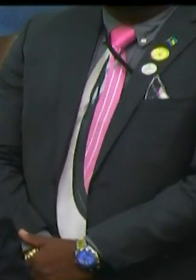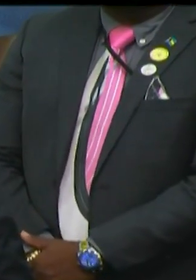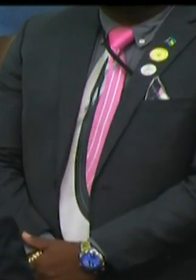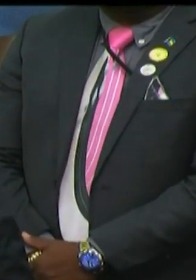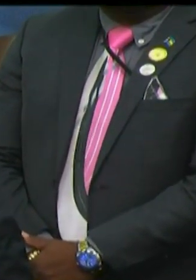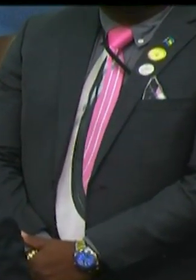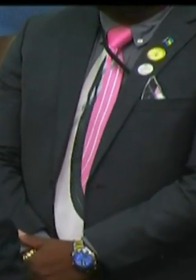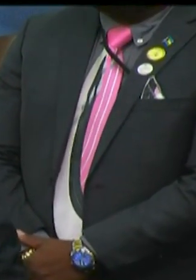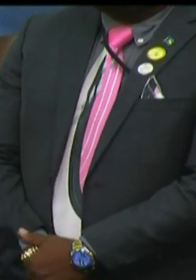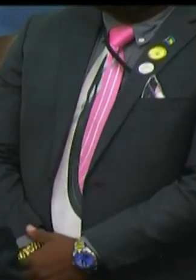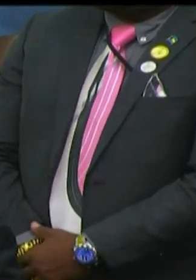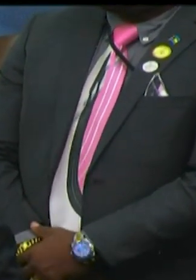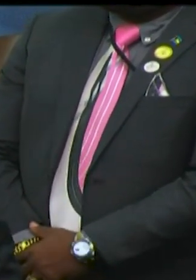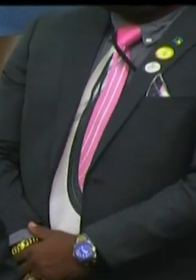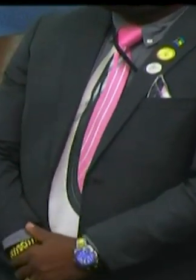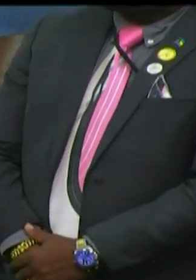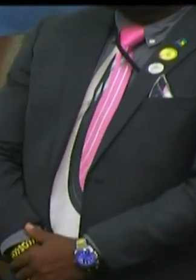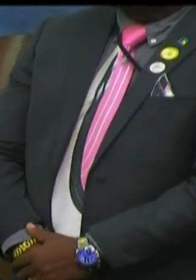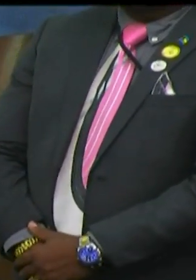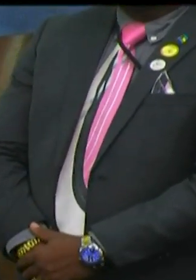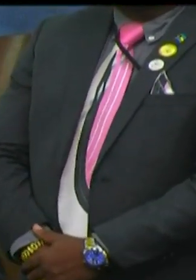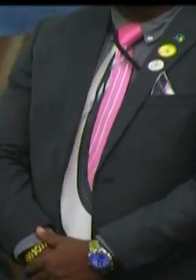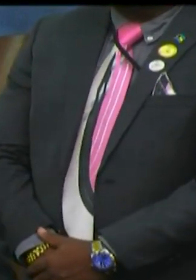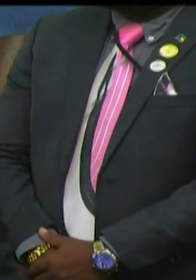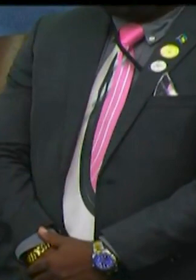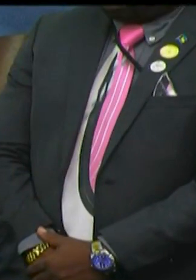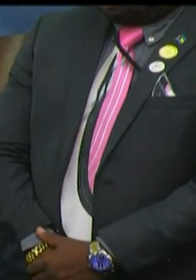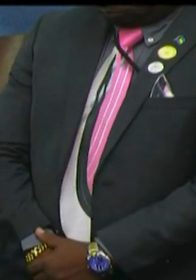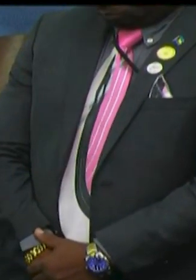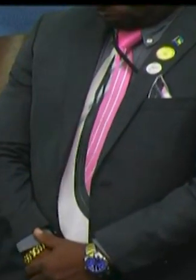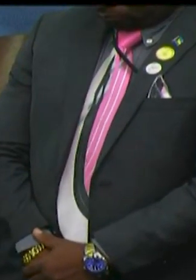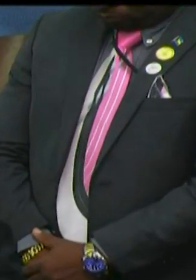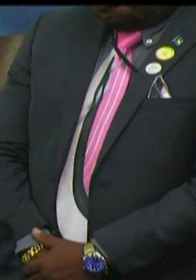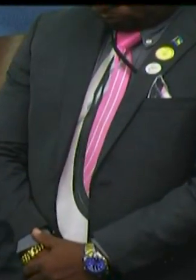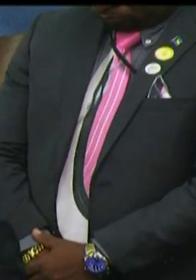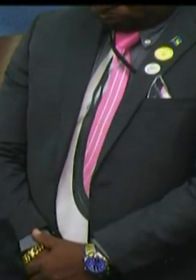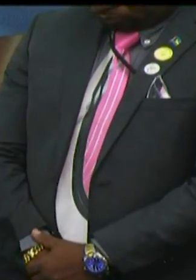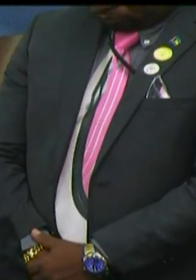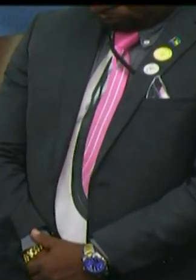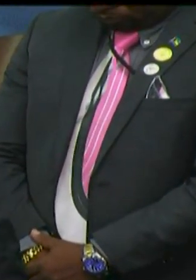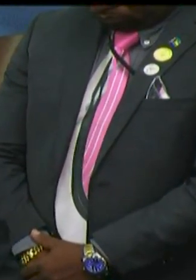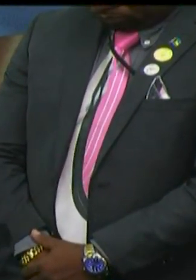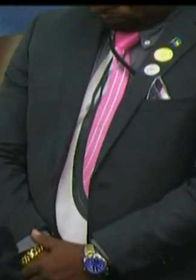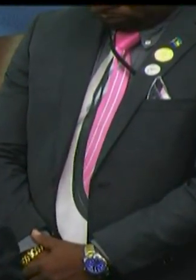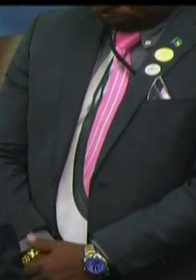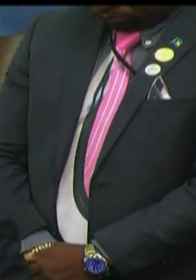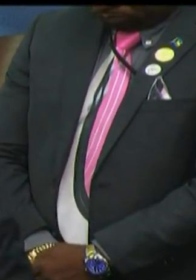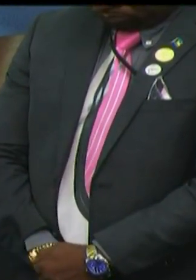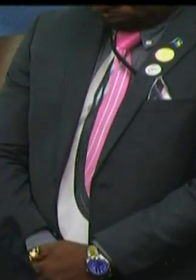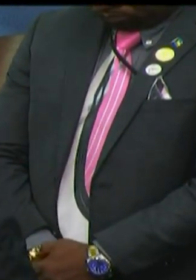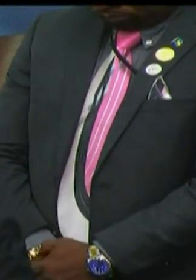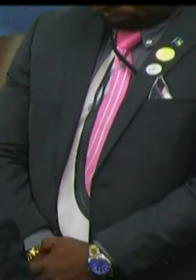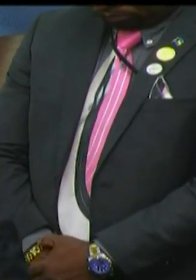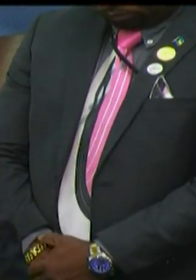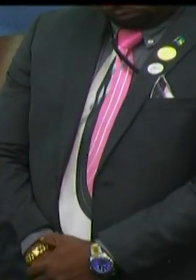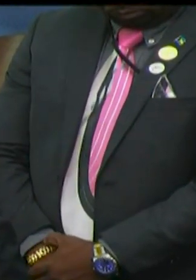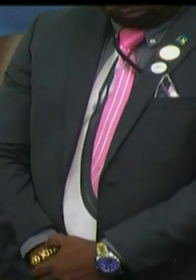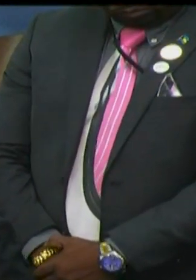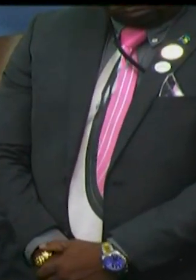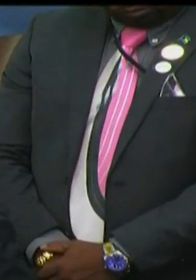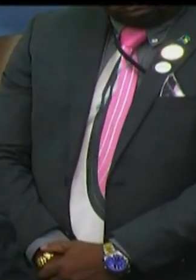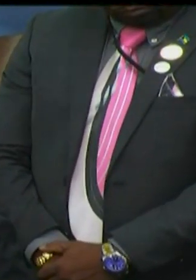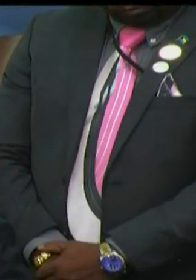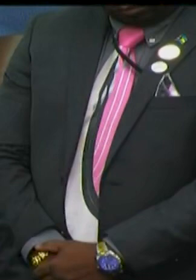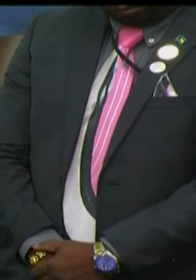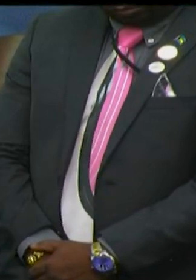Potiphar. While in Potiphar's house, Potiphar's wife lied on him and said that he was trying to have an affair with